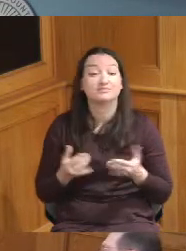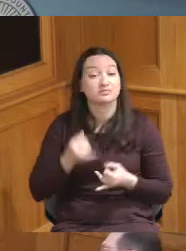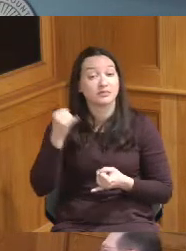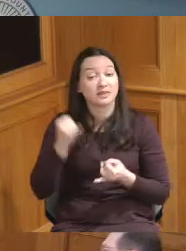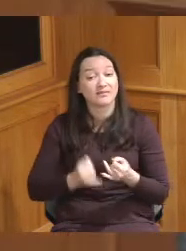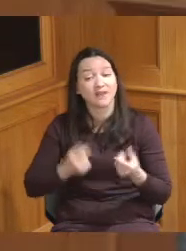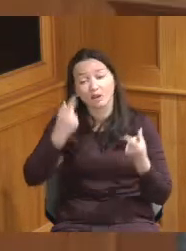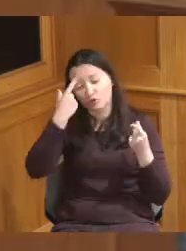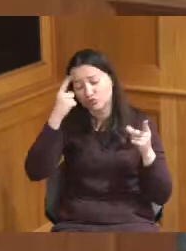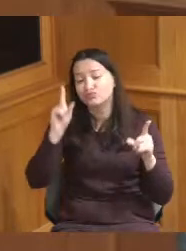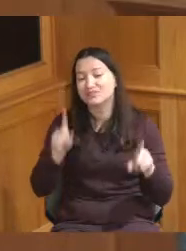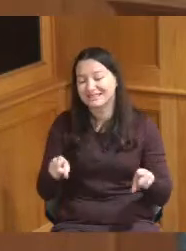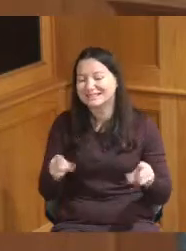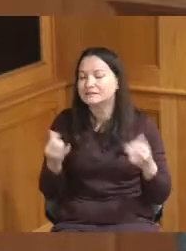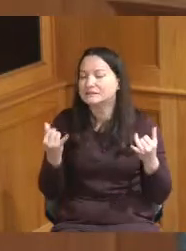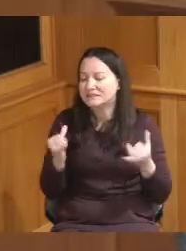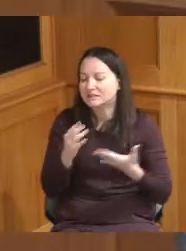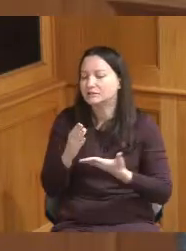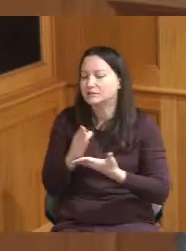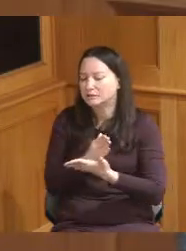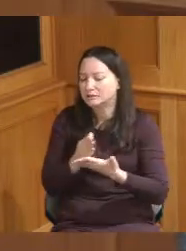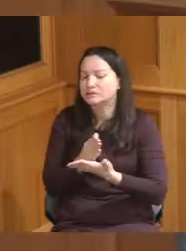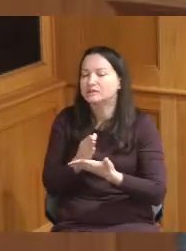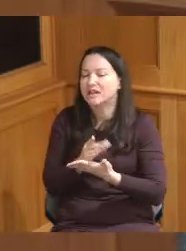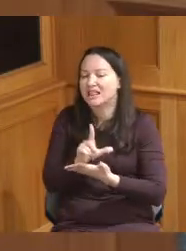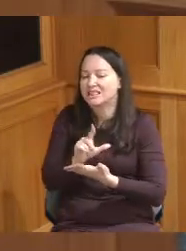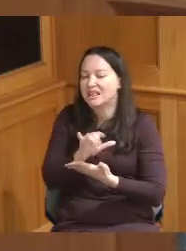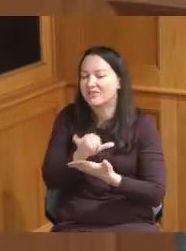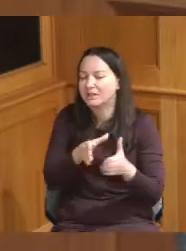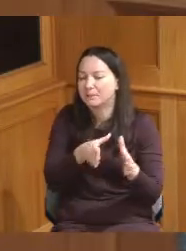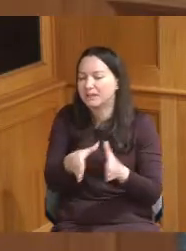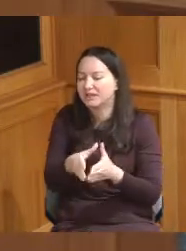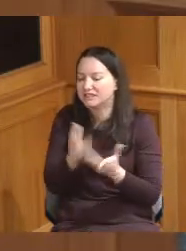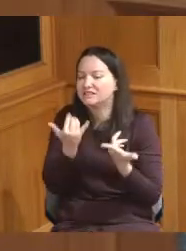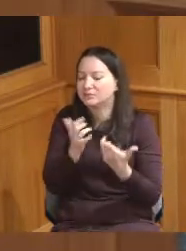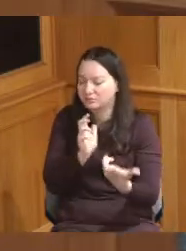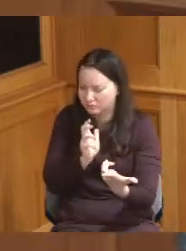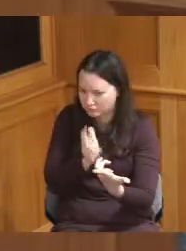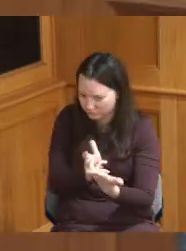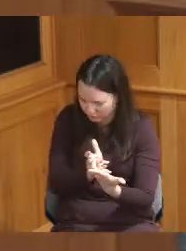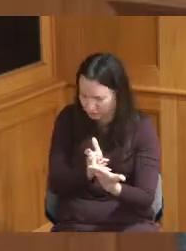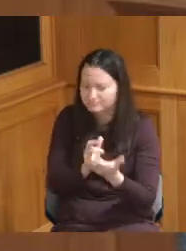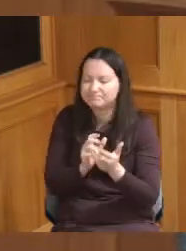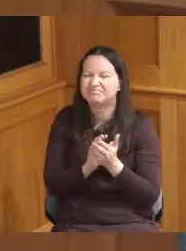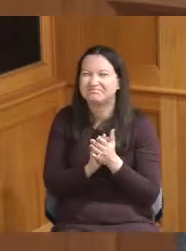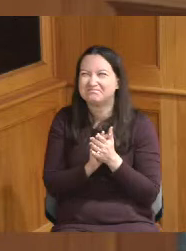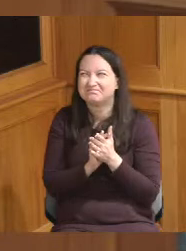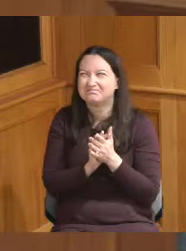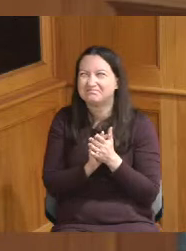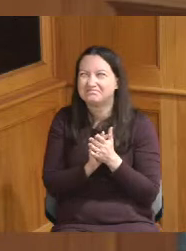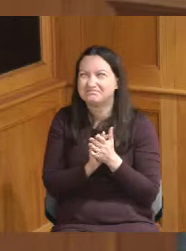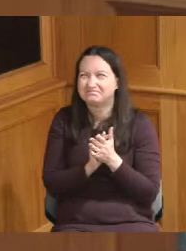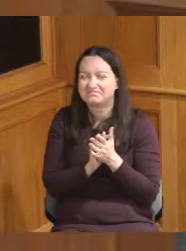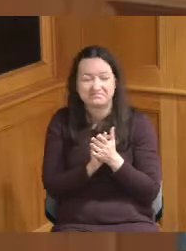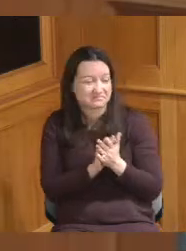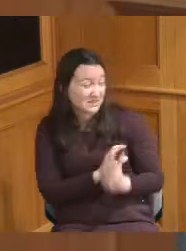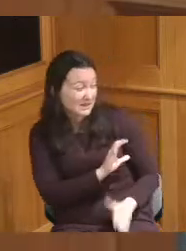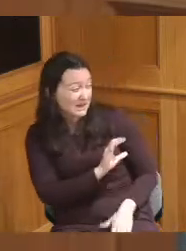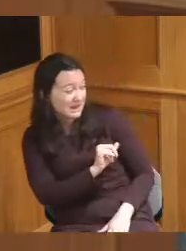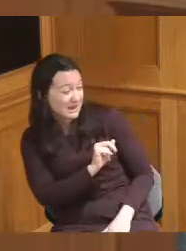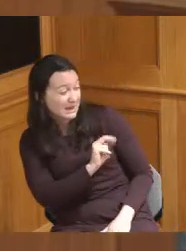final agreement is, it's still within the context of our levy plan, right. Which is, I'm going to quote Candace here,